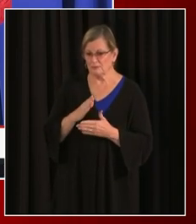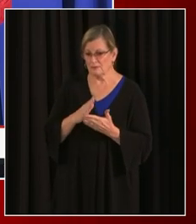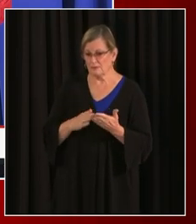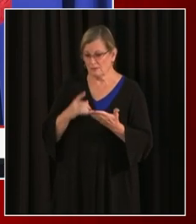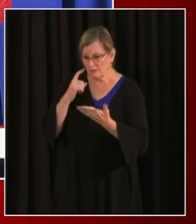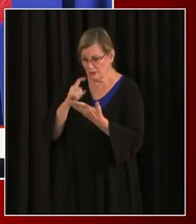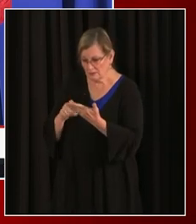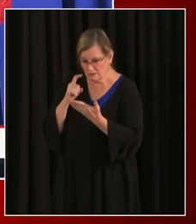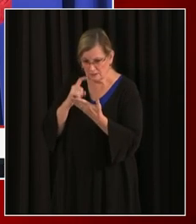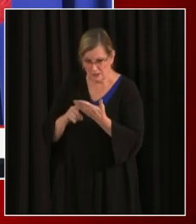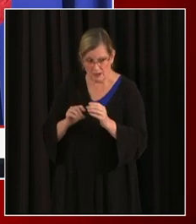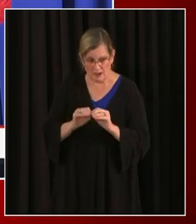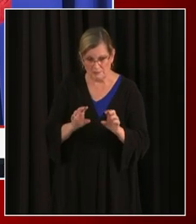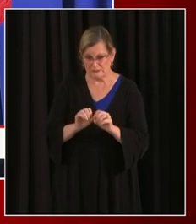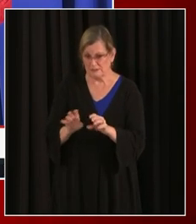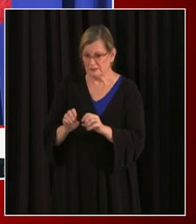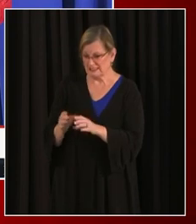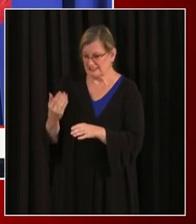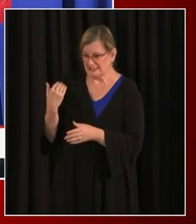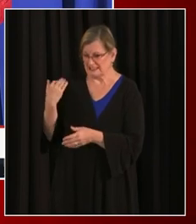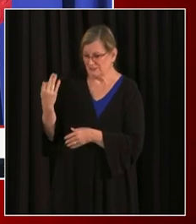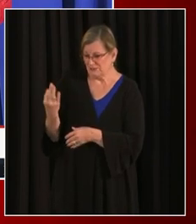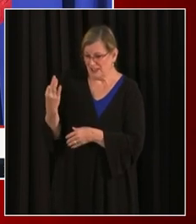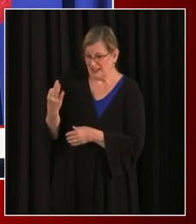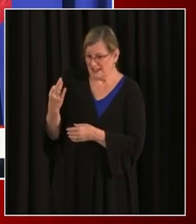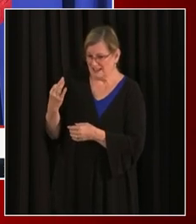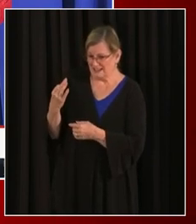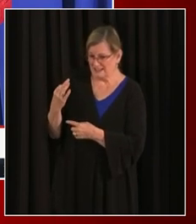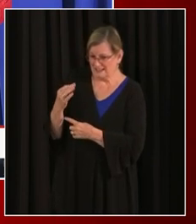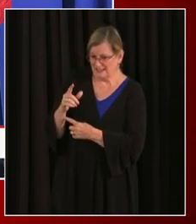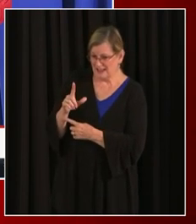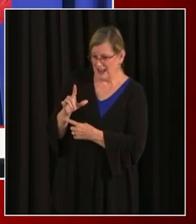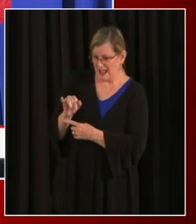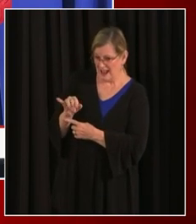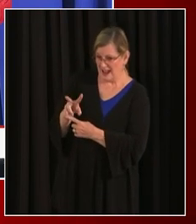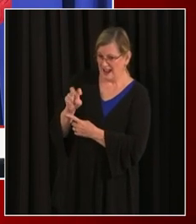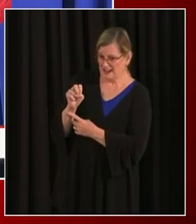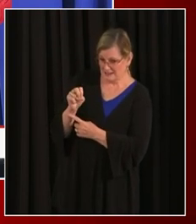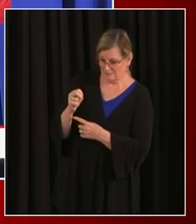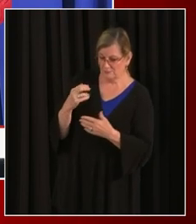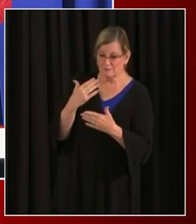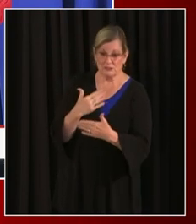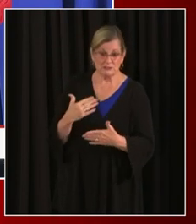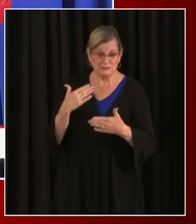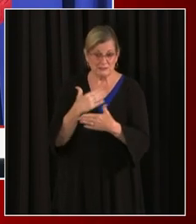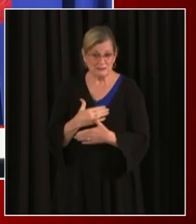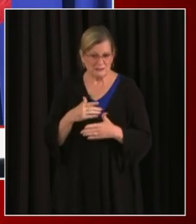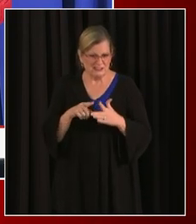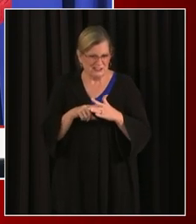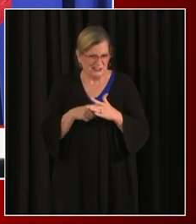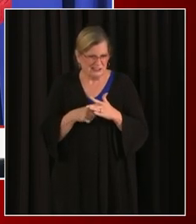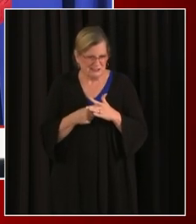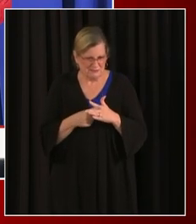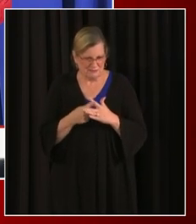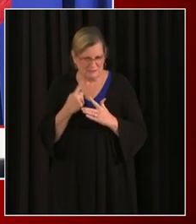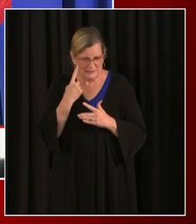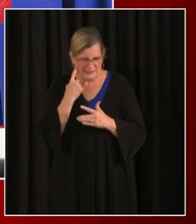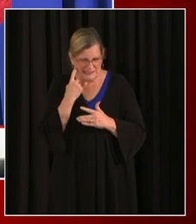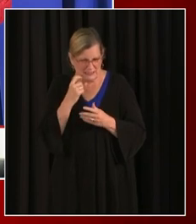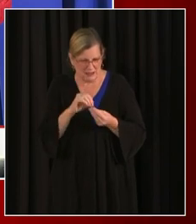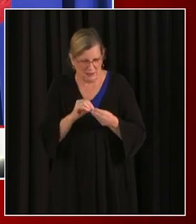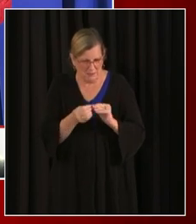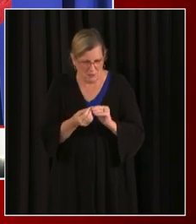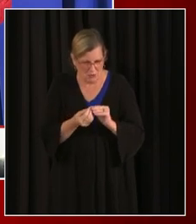well. Friday, we announced a live entertainment pilot that will allow a limited number of